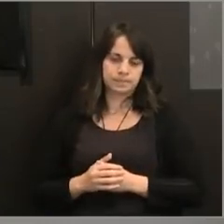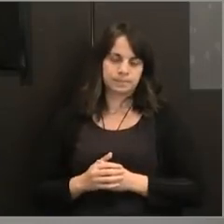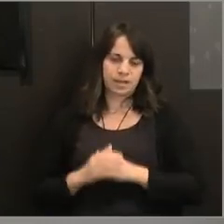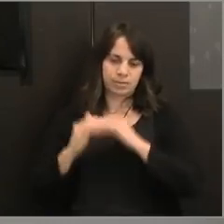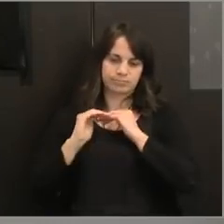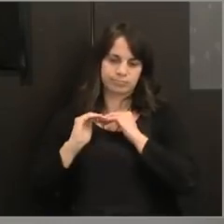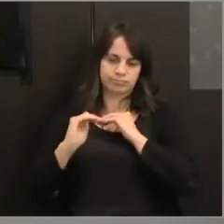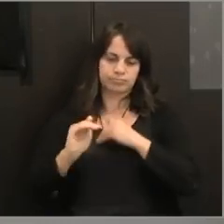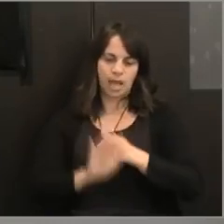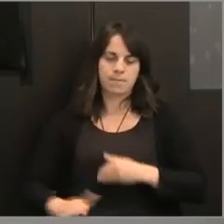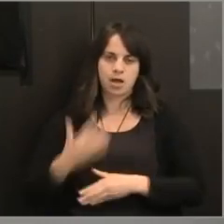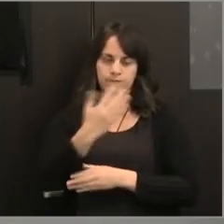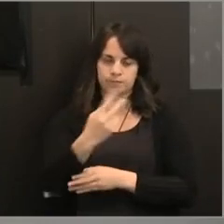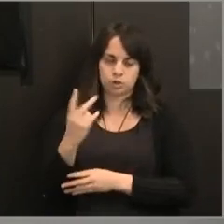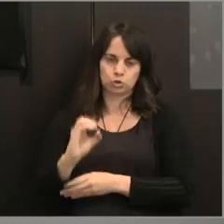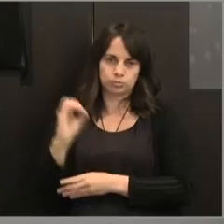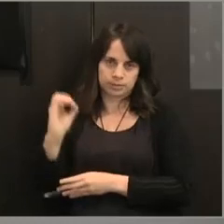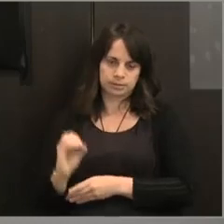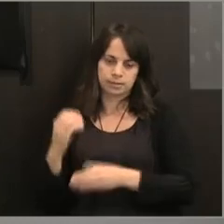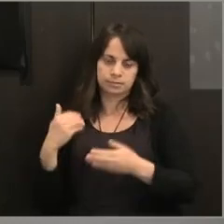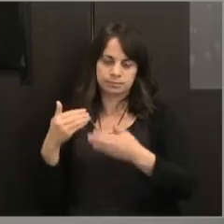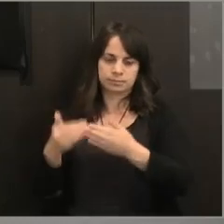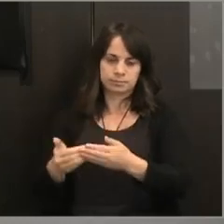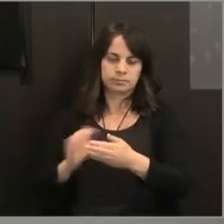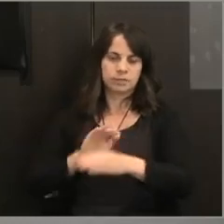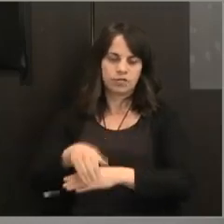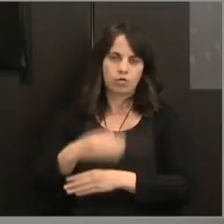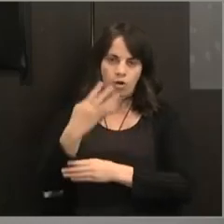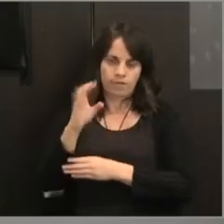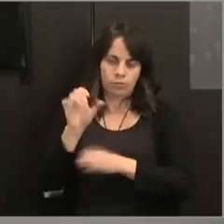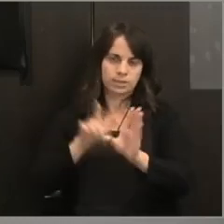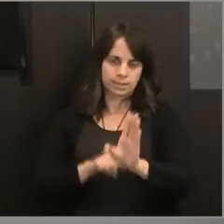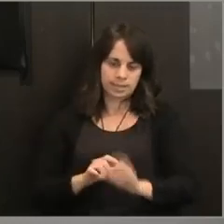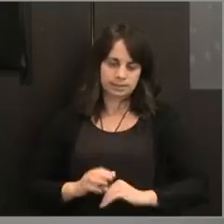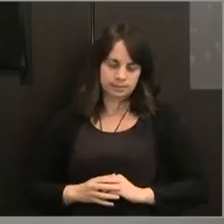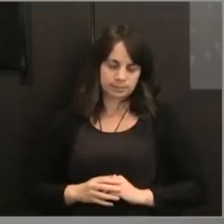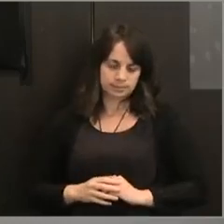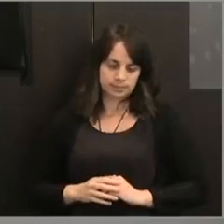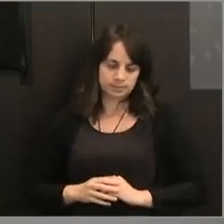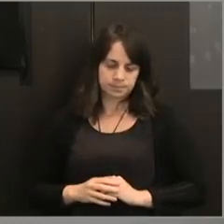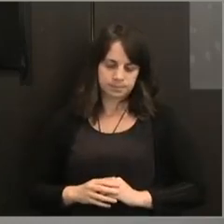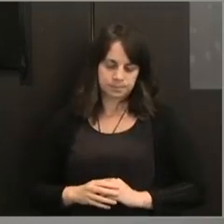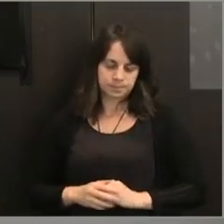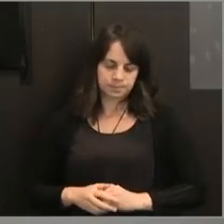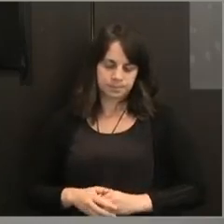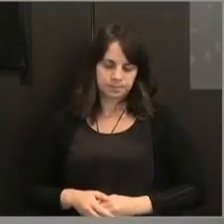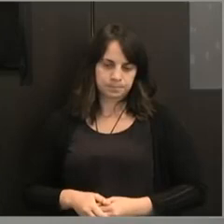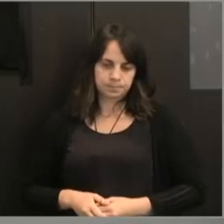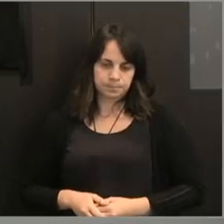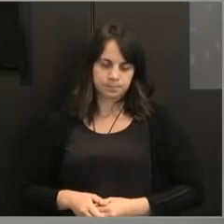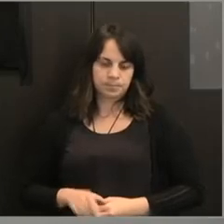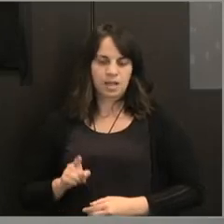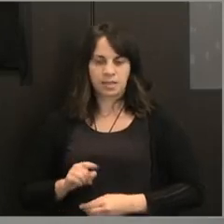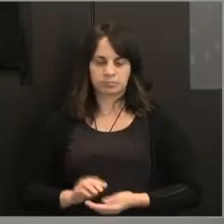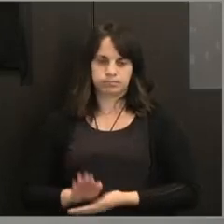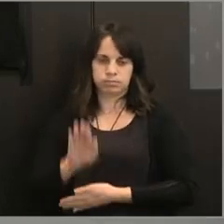at around 52% for over 40 years. The sharp increase